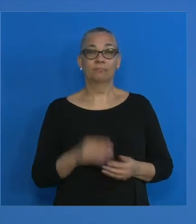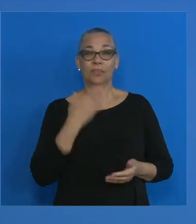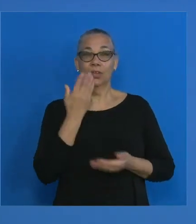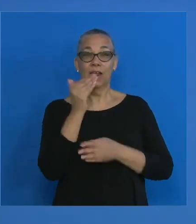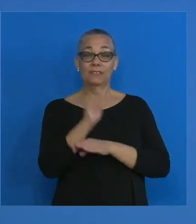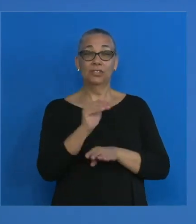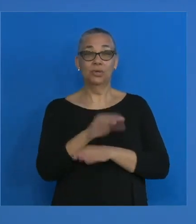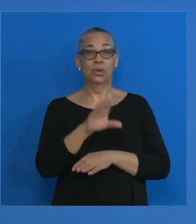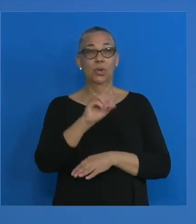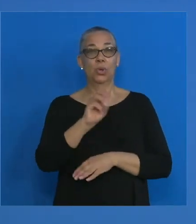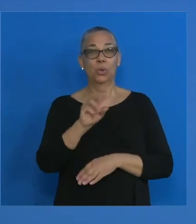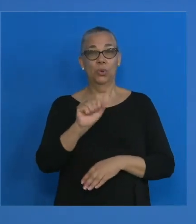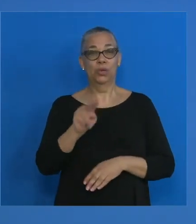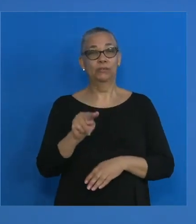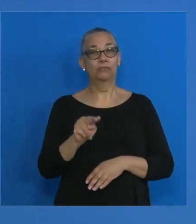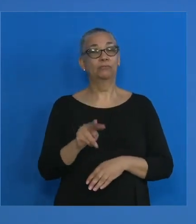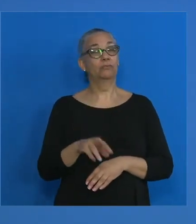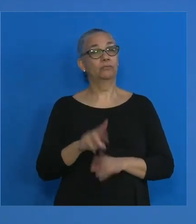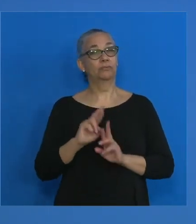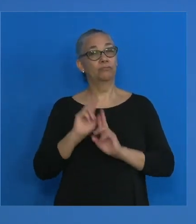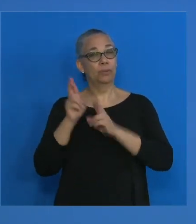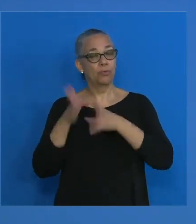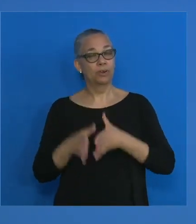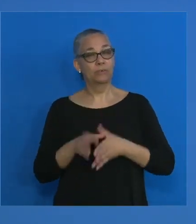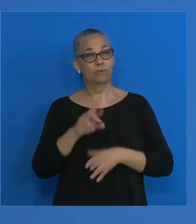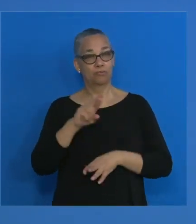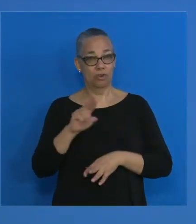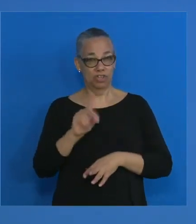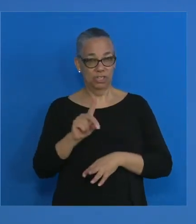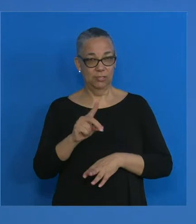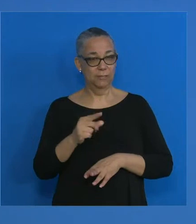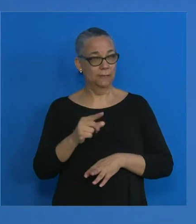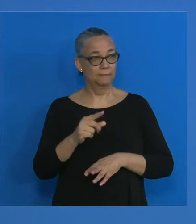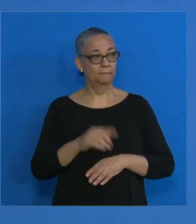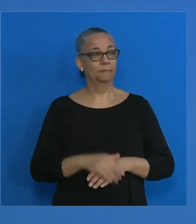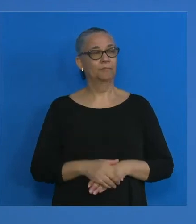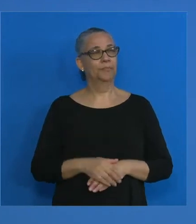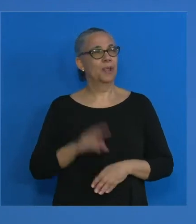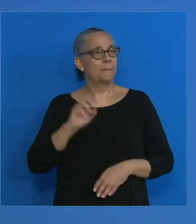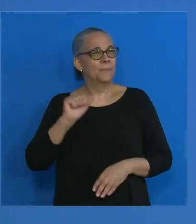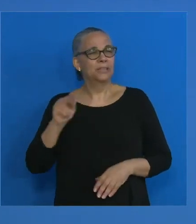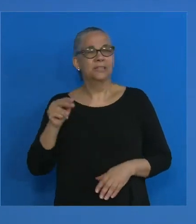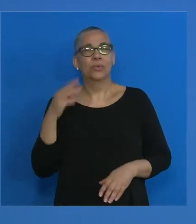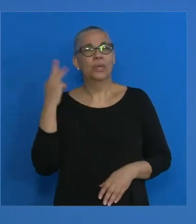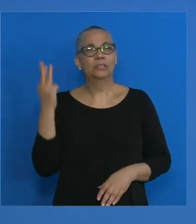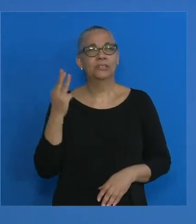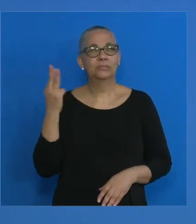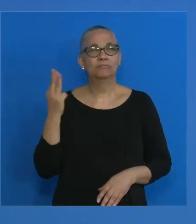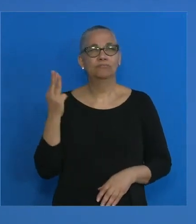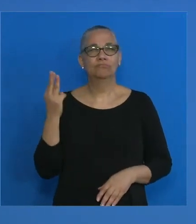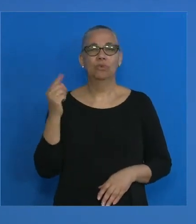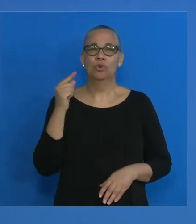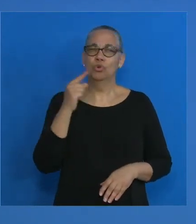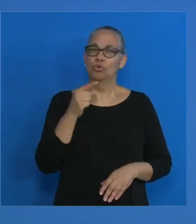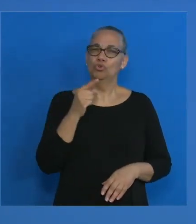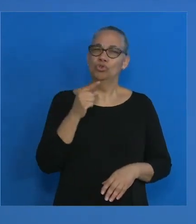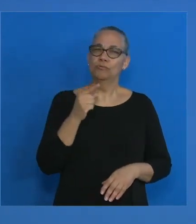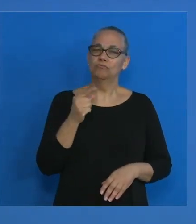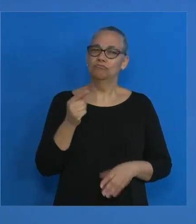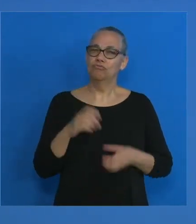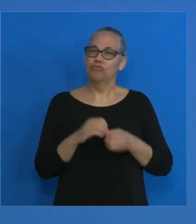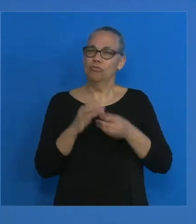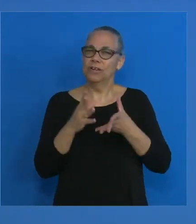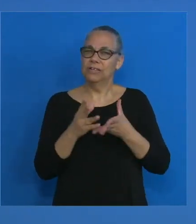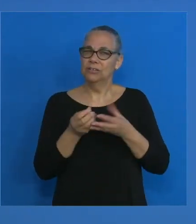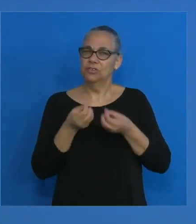Owen Johnson Barnes with the Royal Gazette. Minister Wilson, you have recently released the new statistics